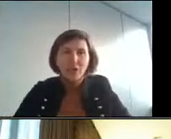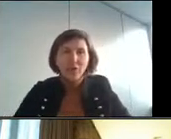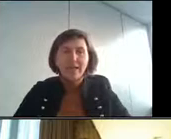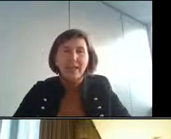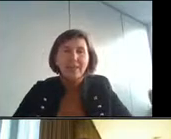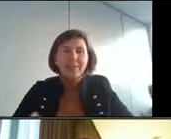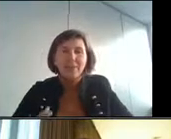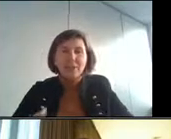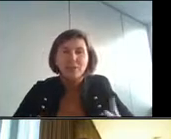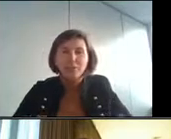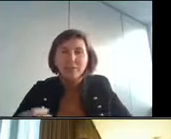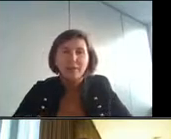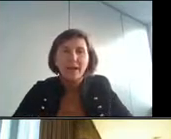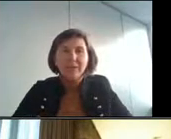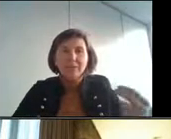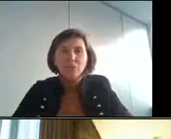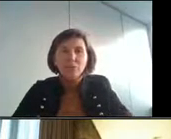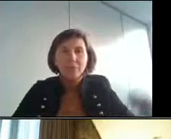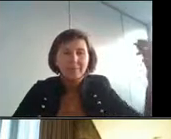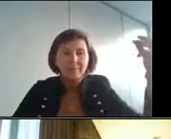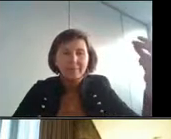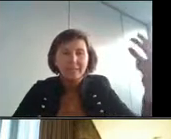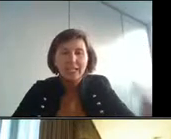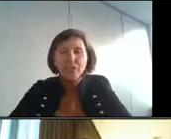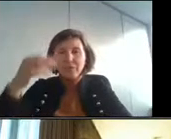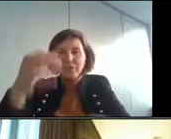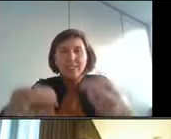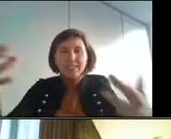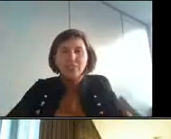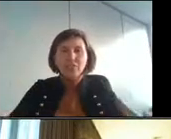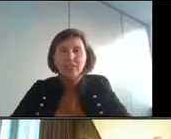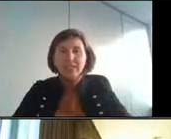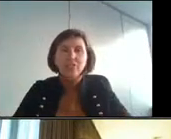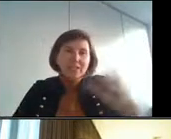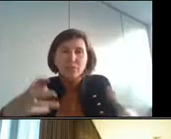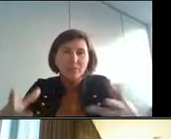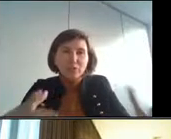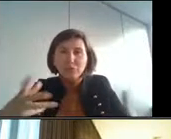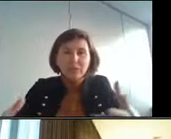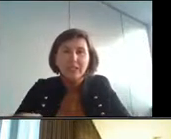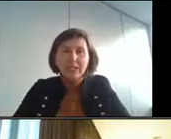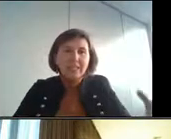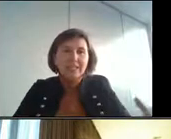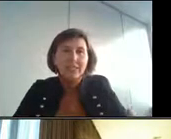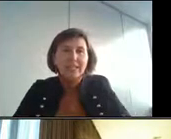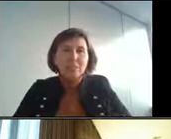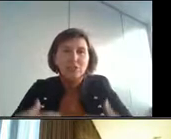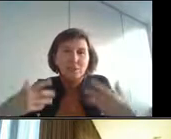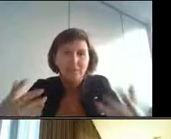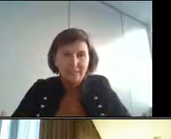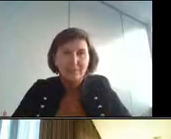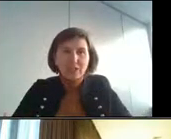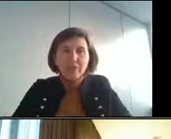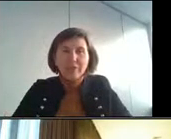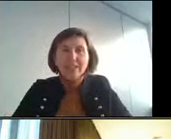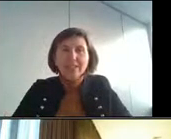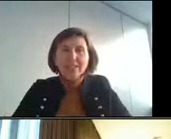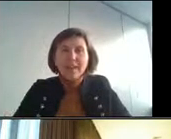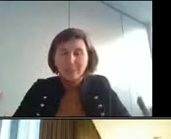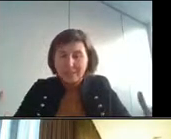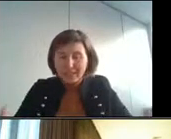of the economy. So there shouldn't be one solution, but each of the pieces of legislation has two, three key things which will make a